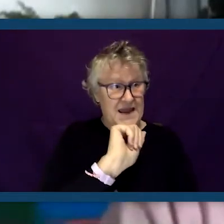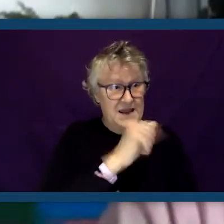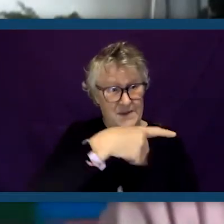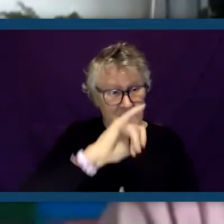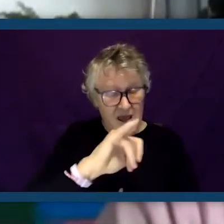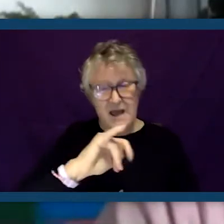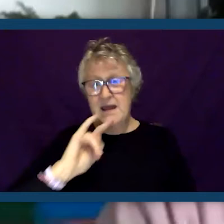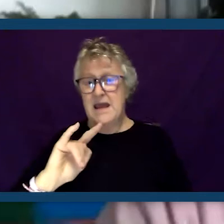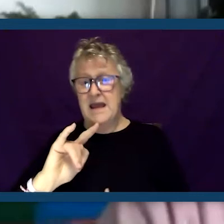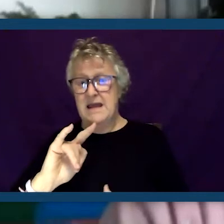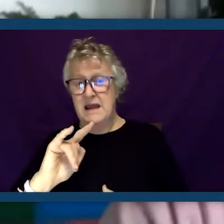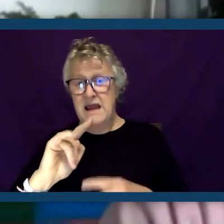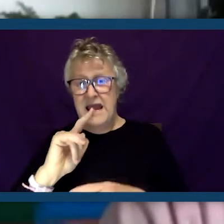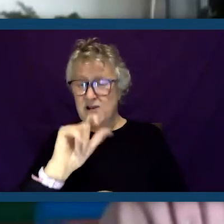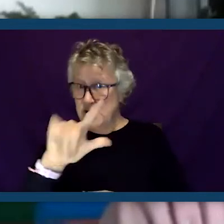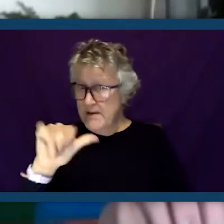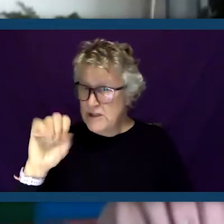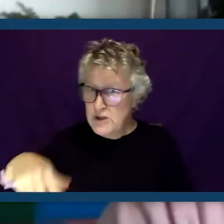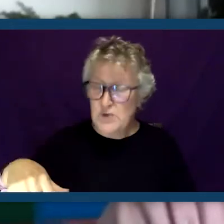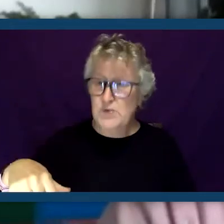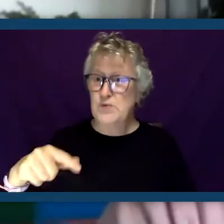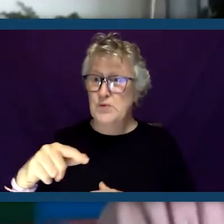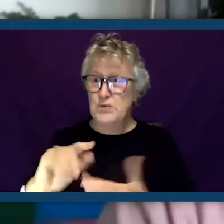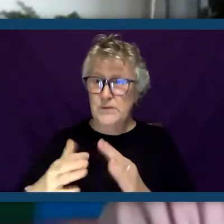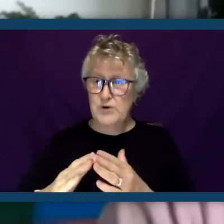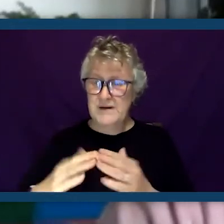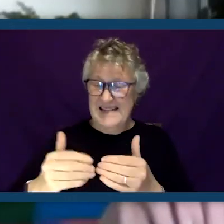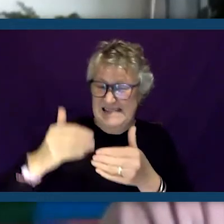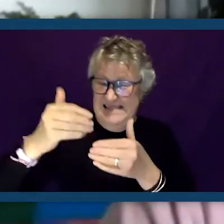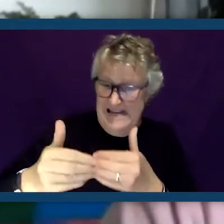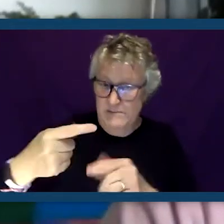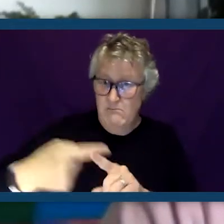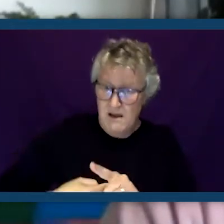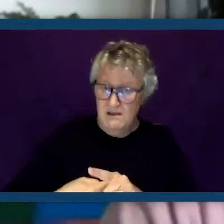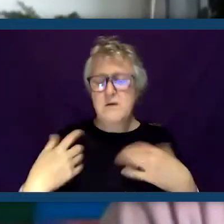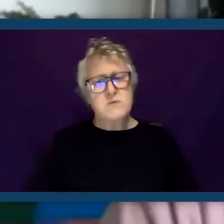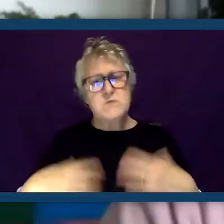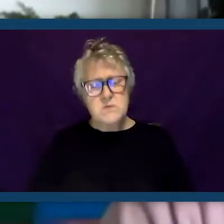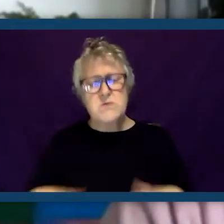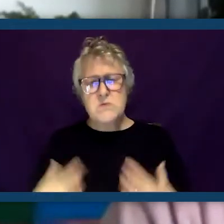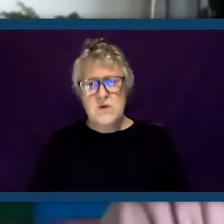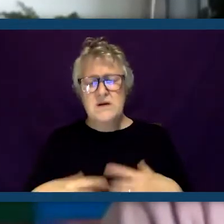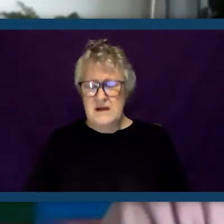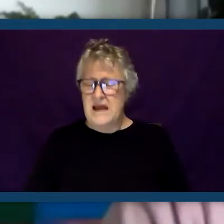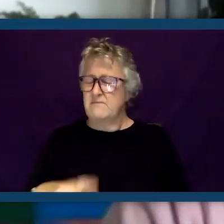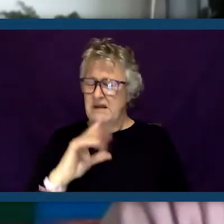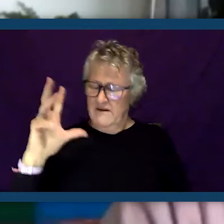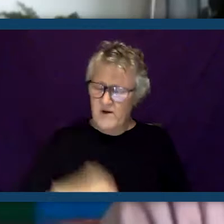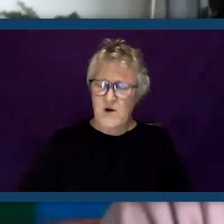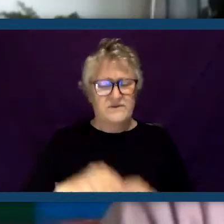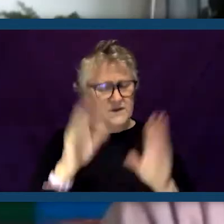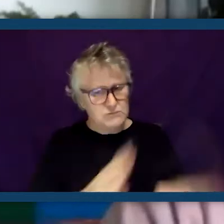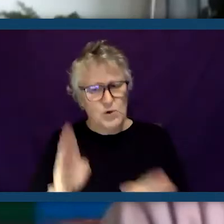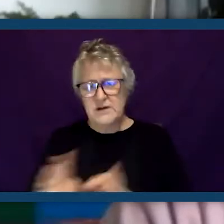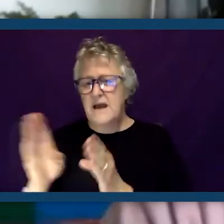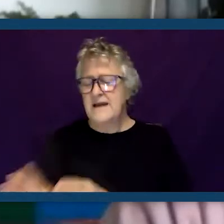up in June, just really a timely conversation as we sort of think through how do we continue to organize in our various communities so that we have true lived equality for